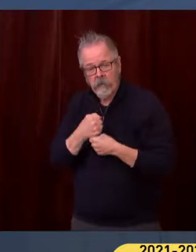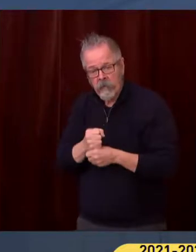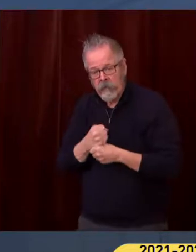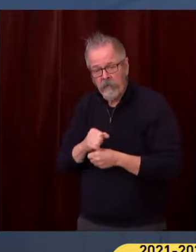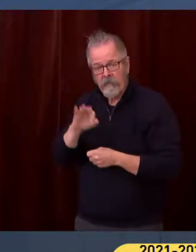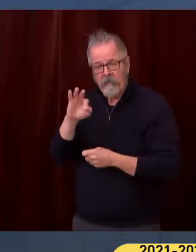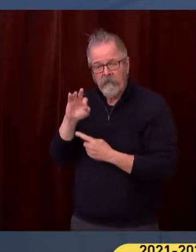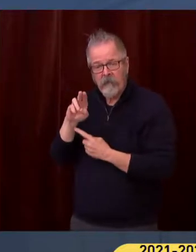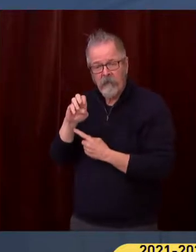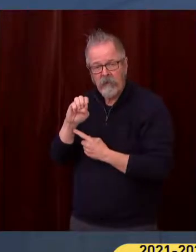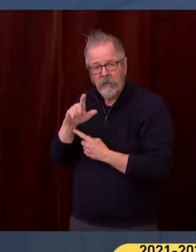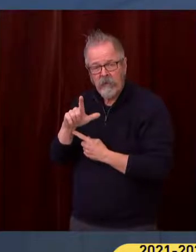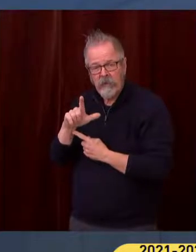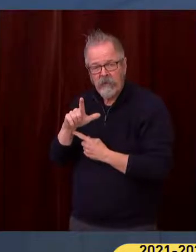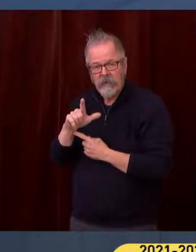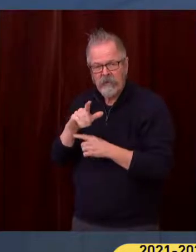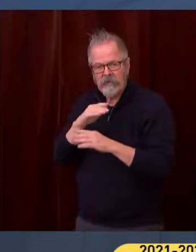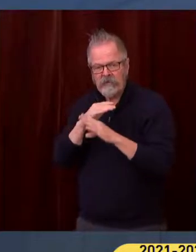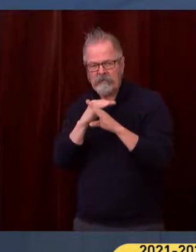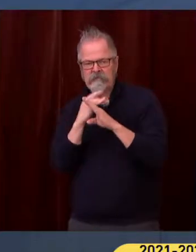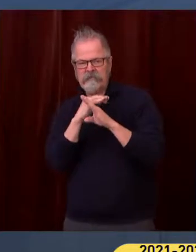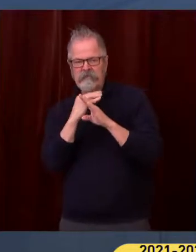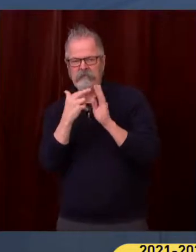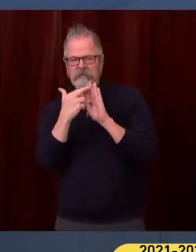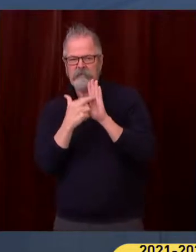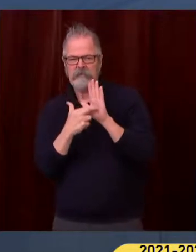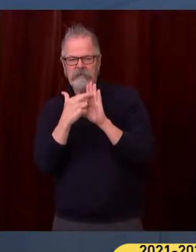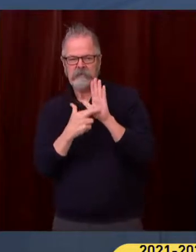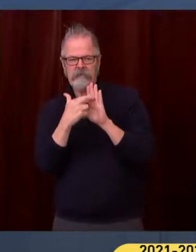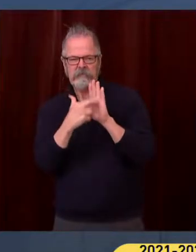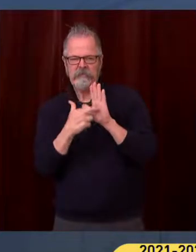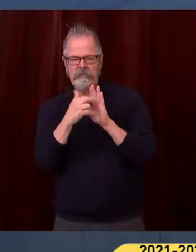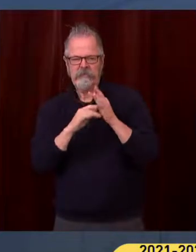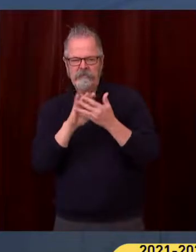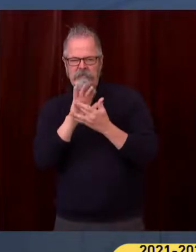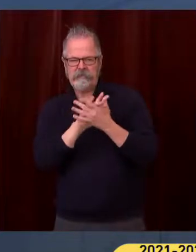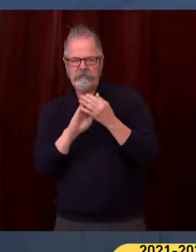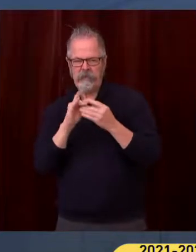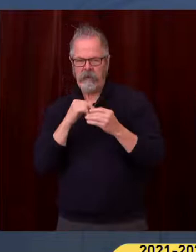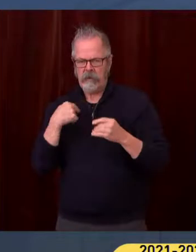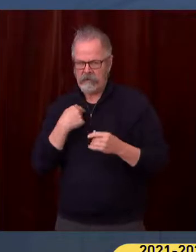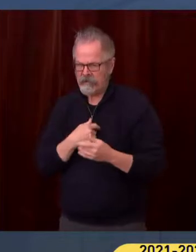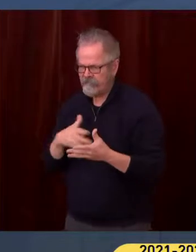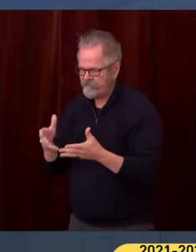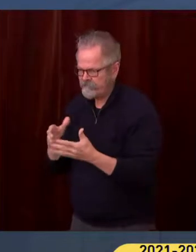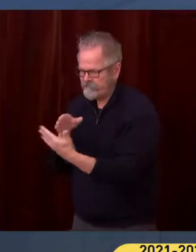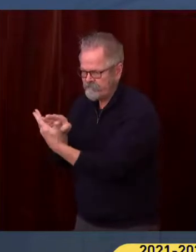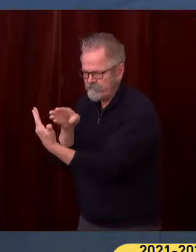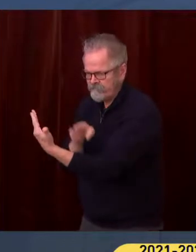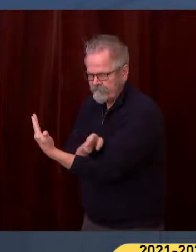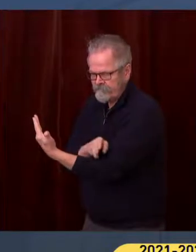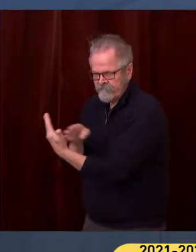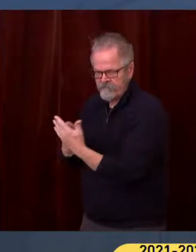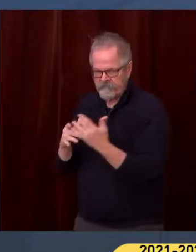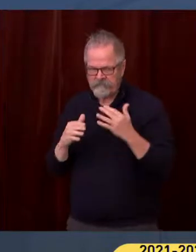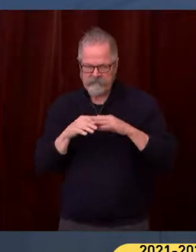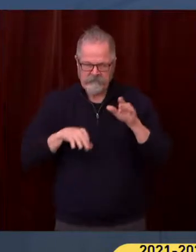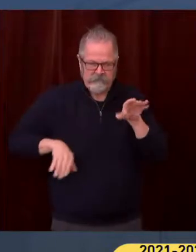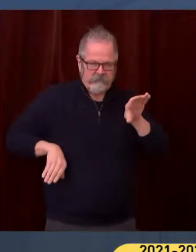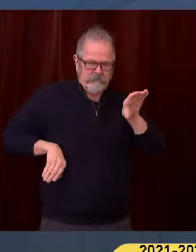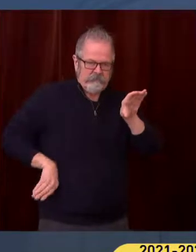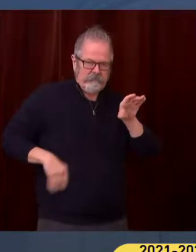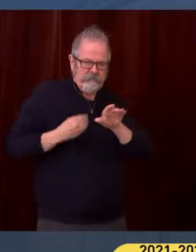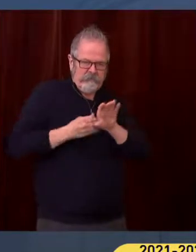control over policy making, we'll be left with a planet that cannot sustain most of humanity. So I am again